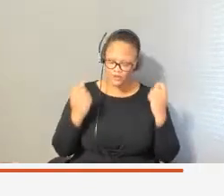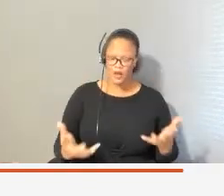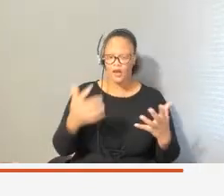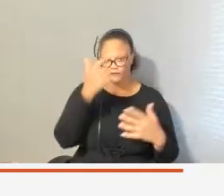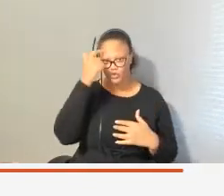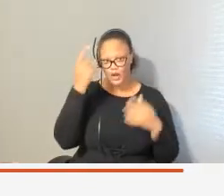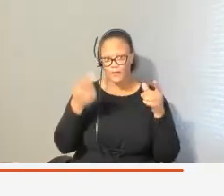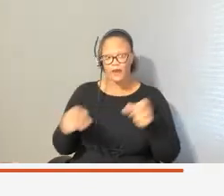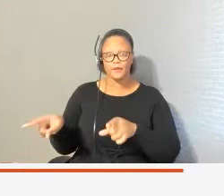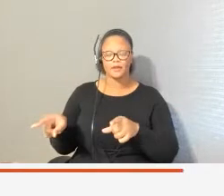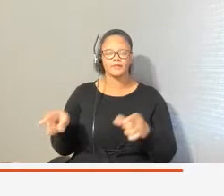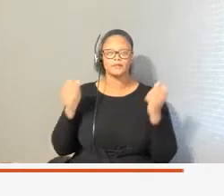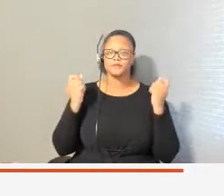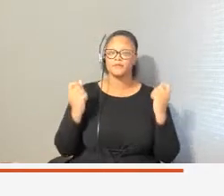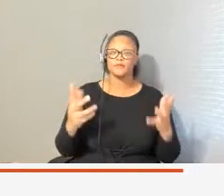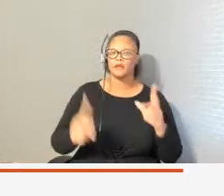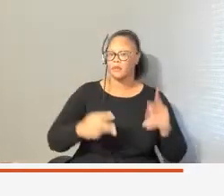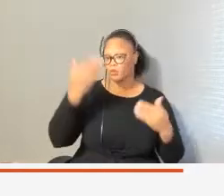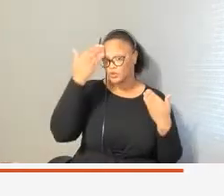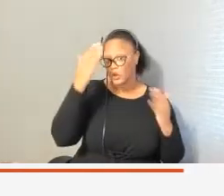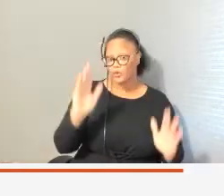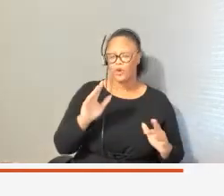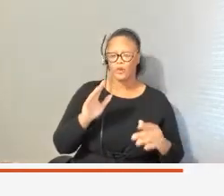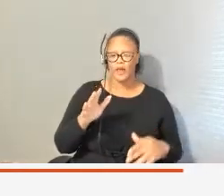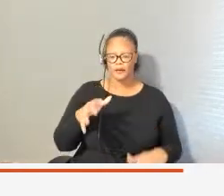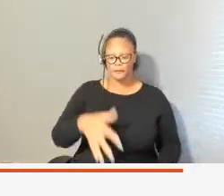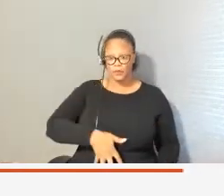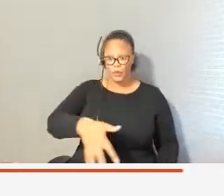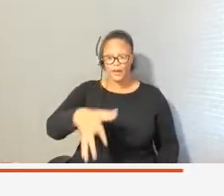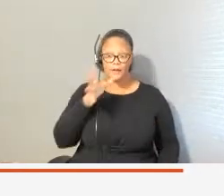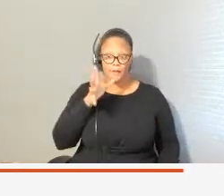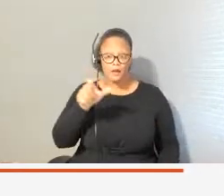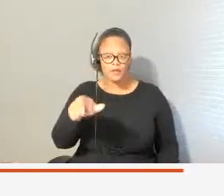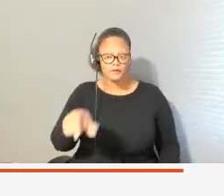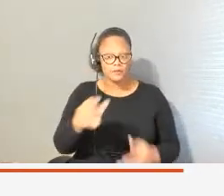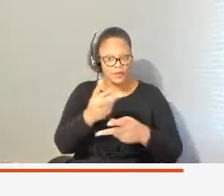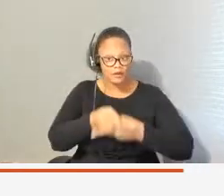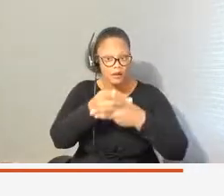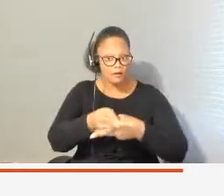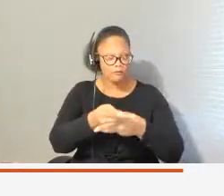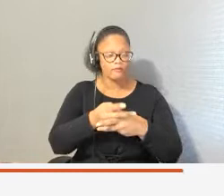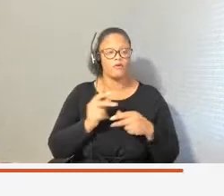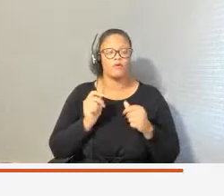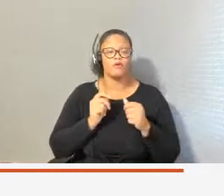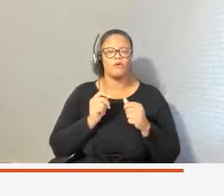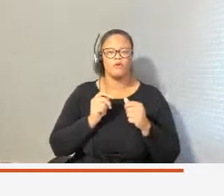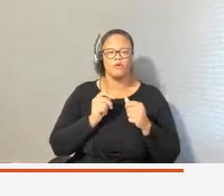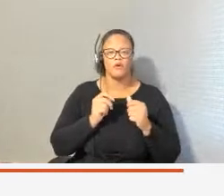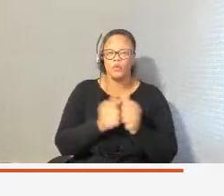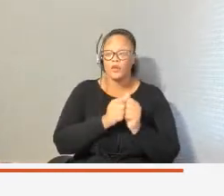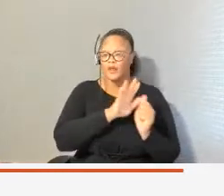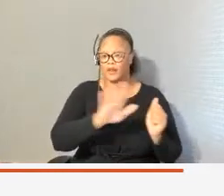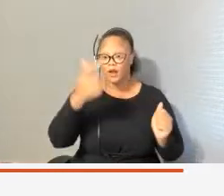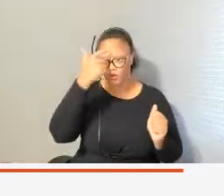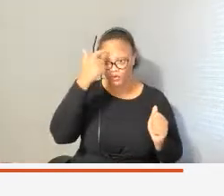A lot of people don't know that as well, that pregnant mothers have to be careful in regards to their traumas and